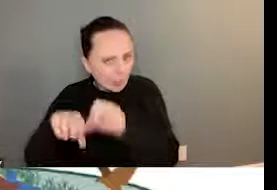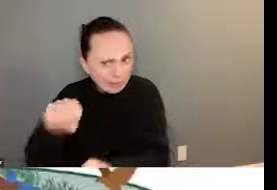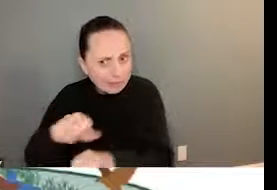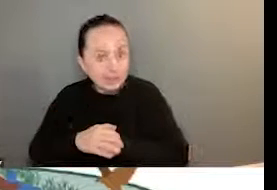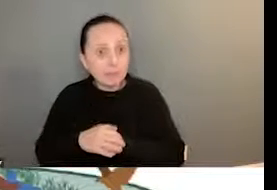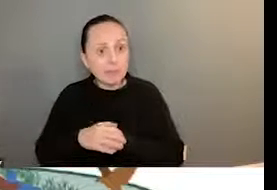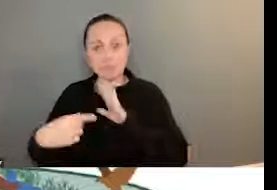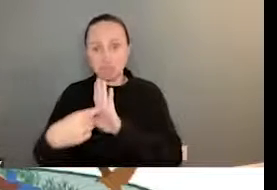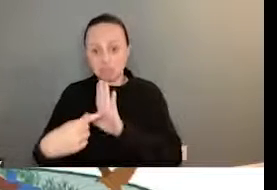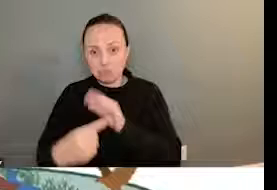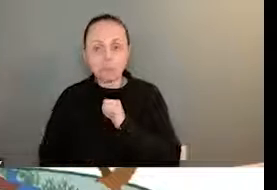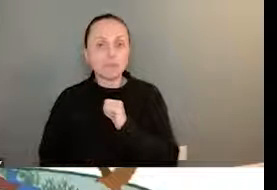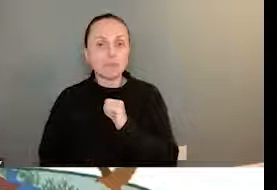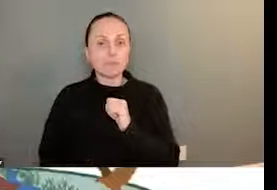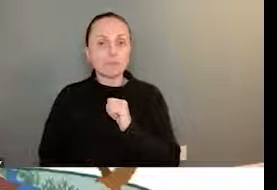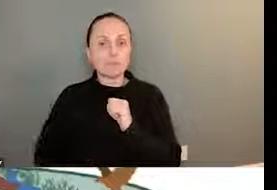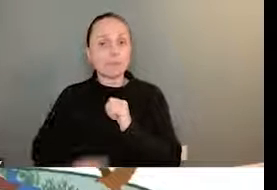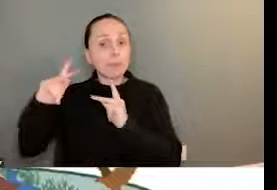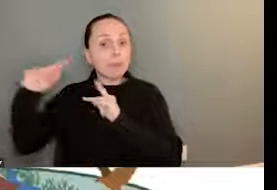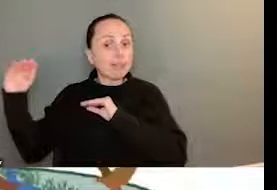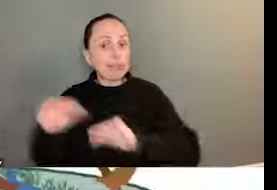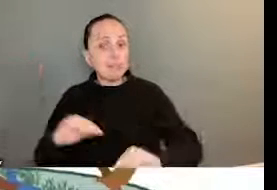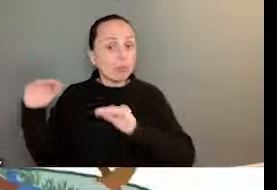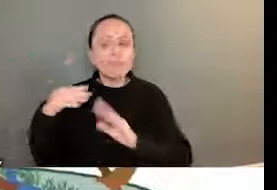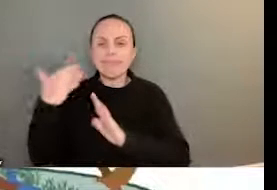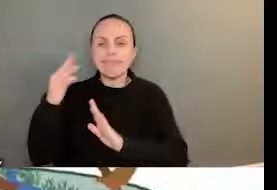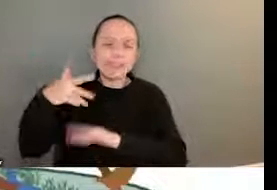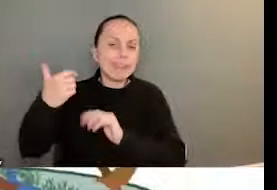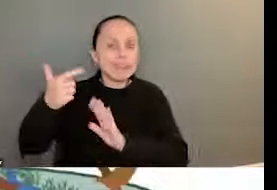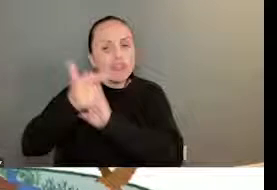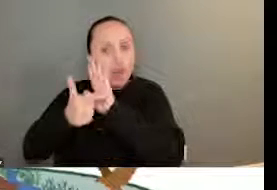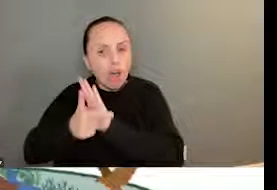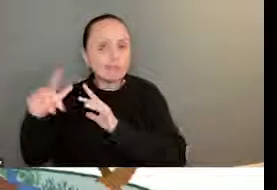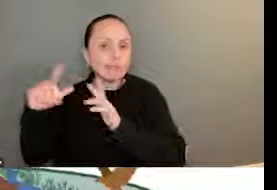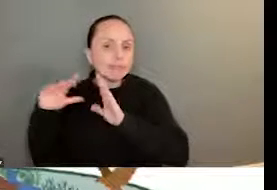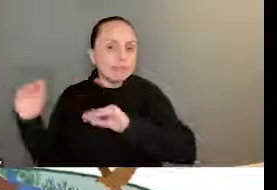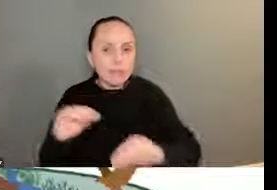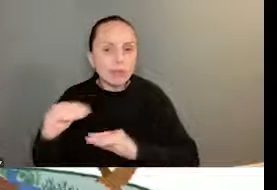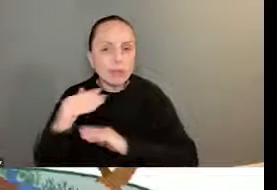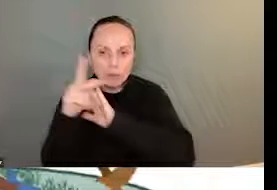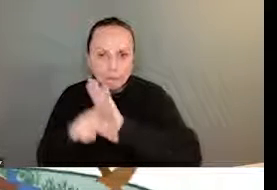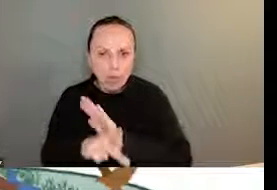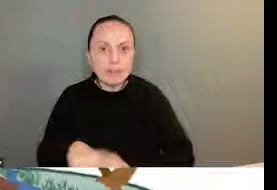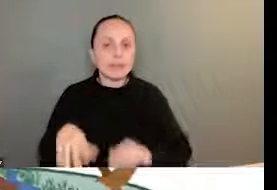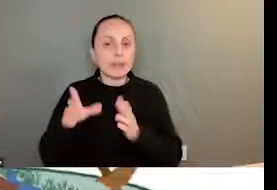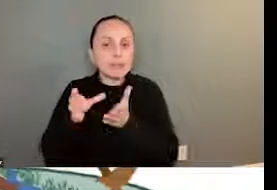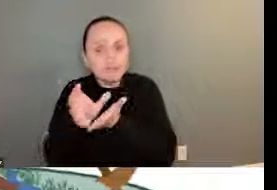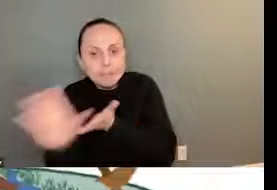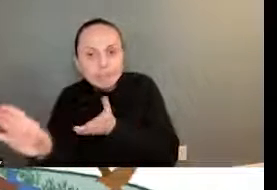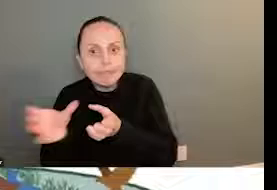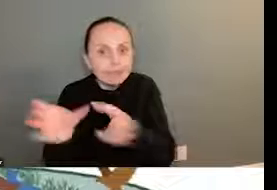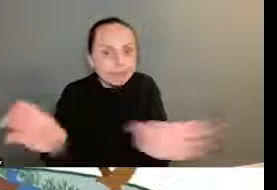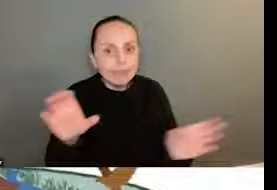Factors like immigration policy, residential segregation, unjust zoning laws,